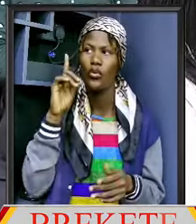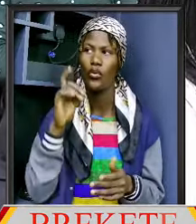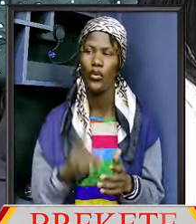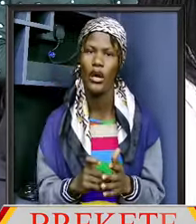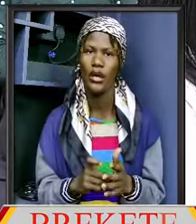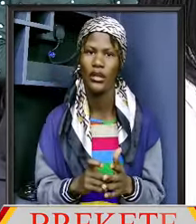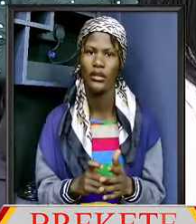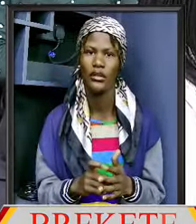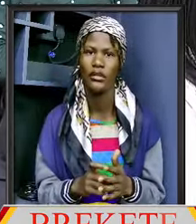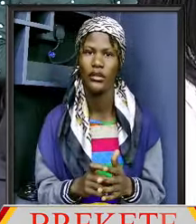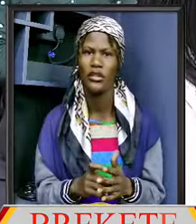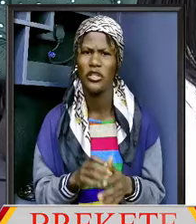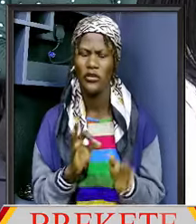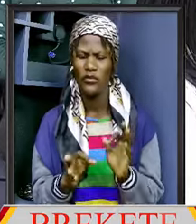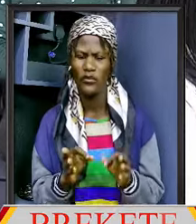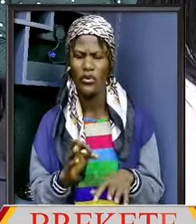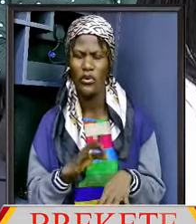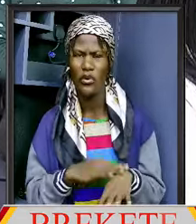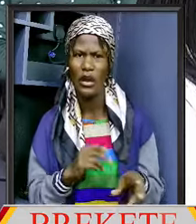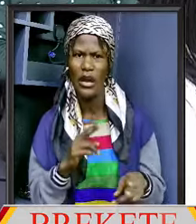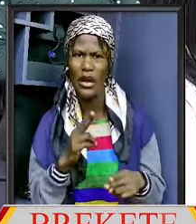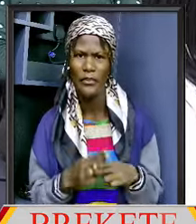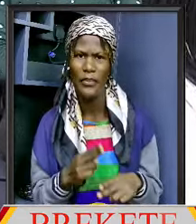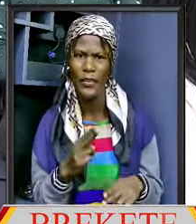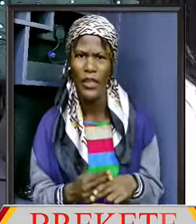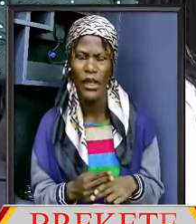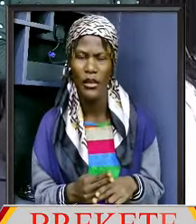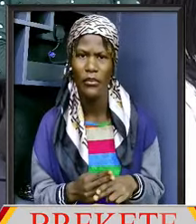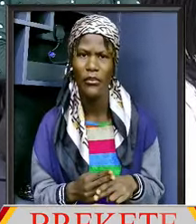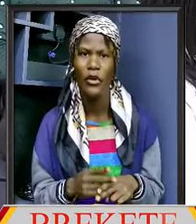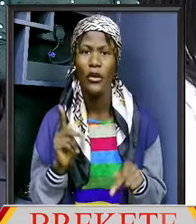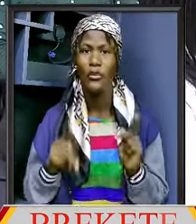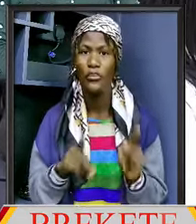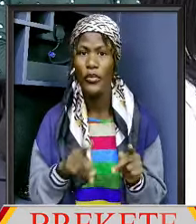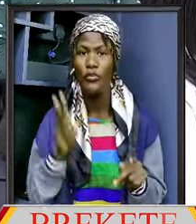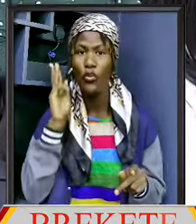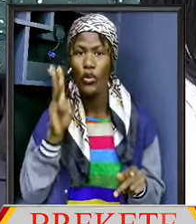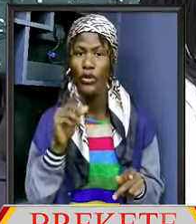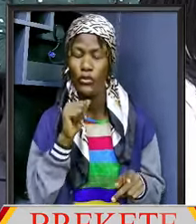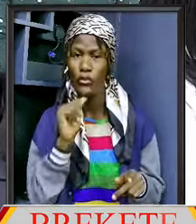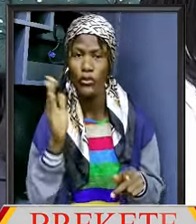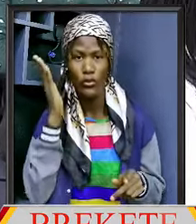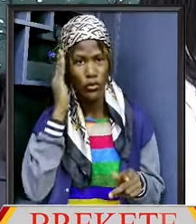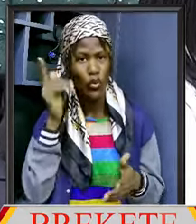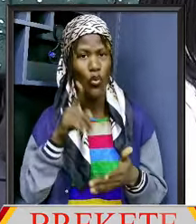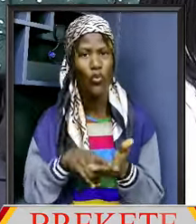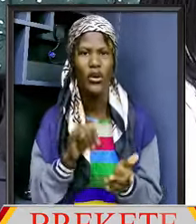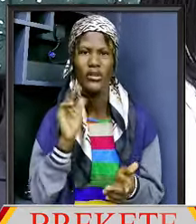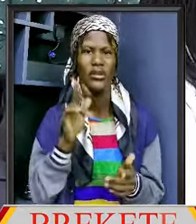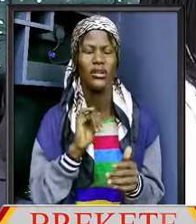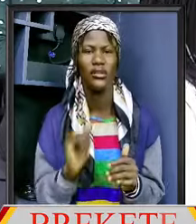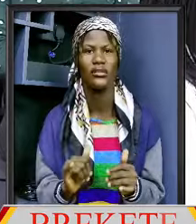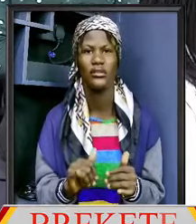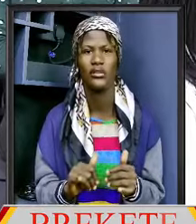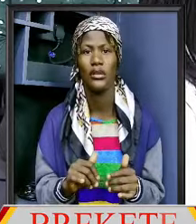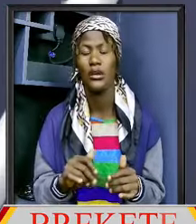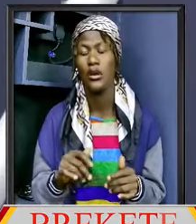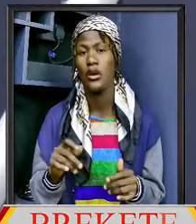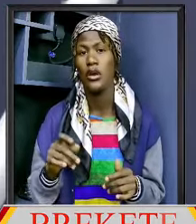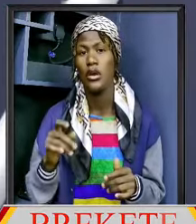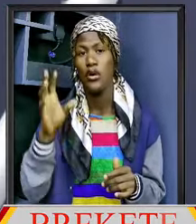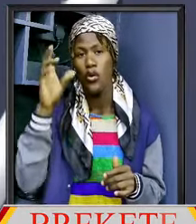Because if we not call a name, people no go know what he be. Who is a quack? A quack na that